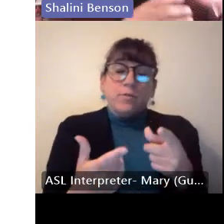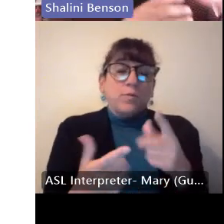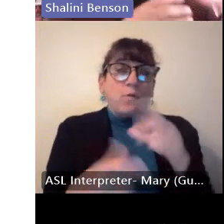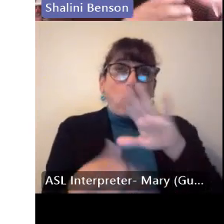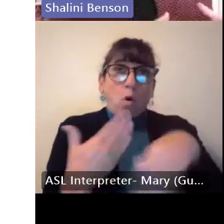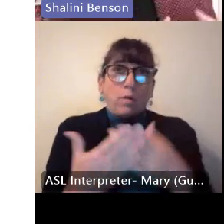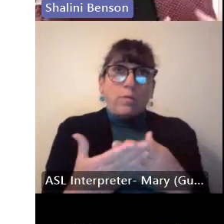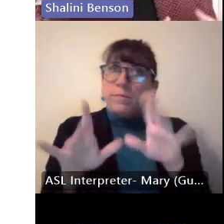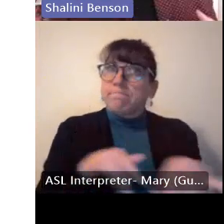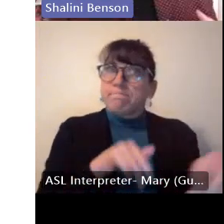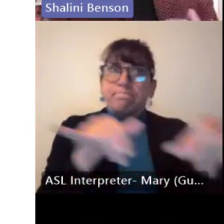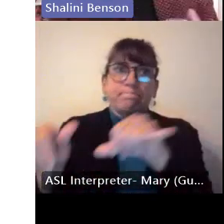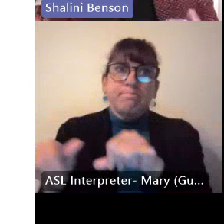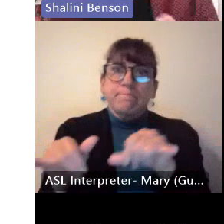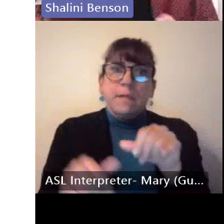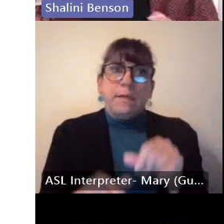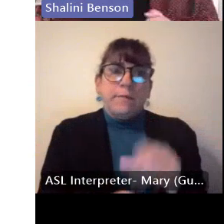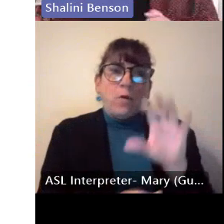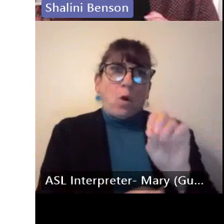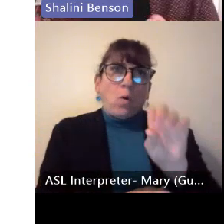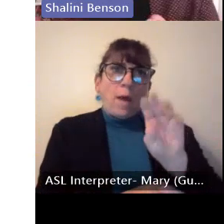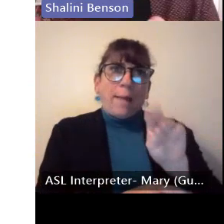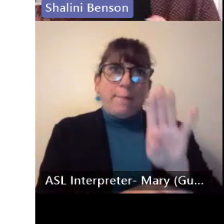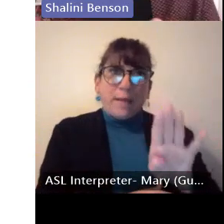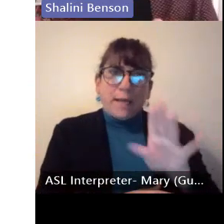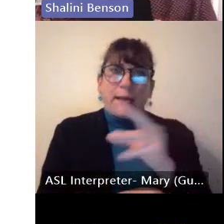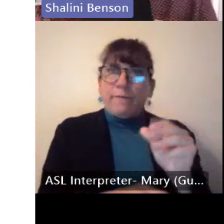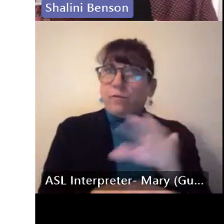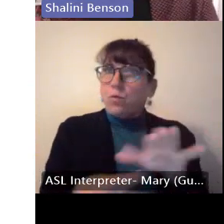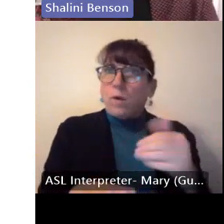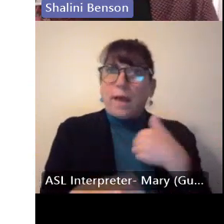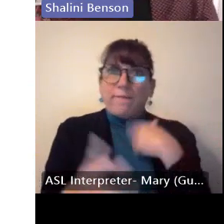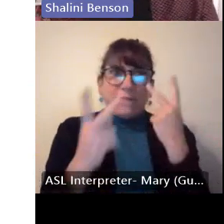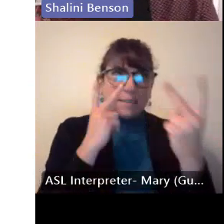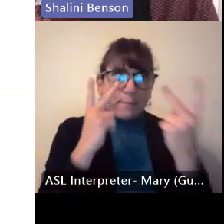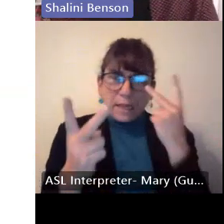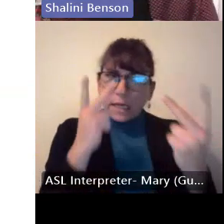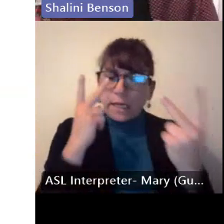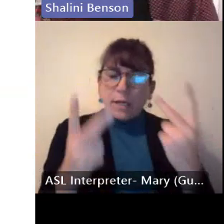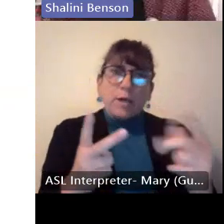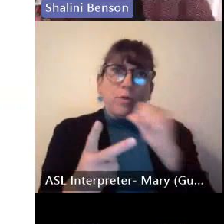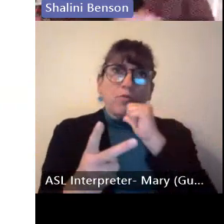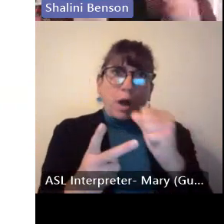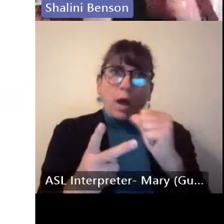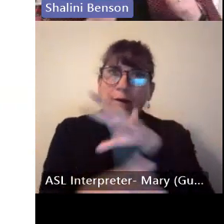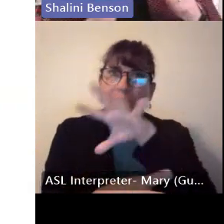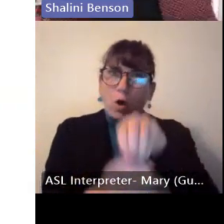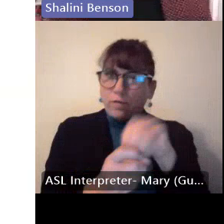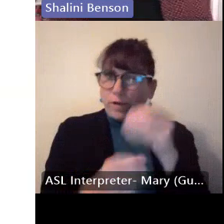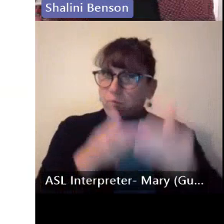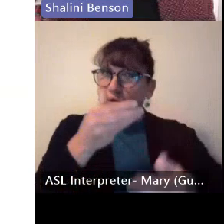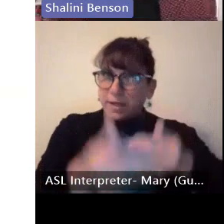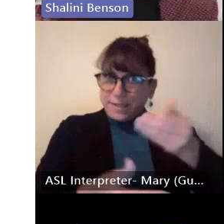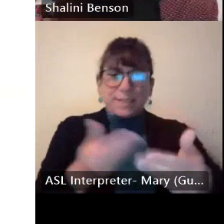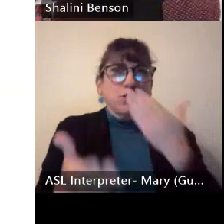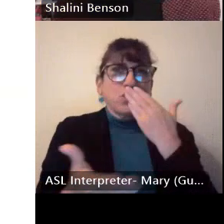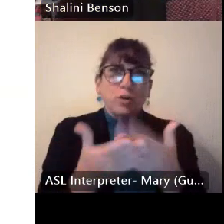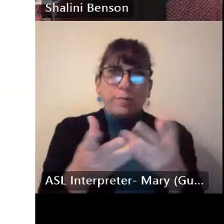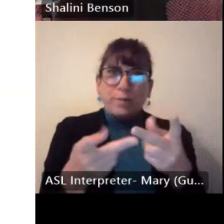to one place at OMB. So if you don't have visibility on it, you're not involved in that process, that's a good place to get yourself